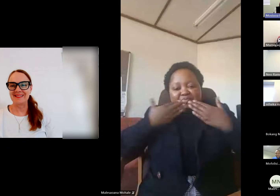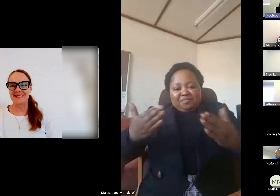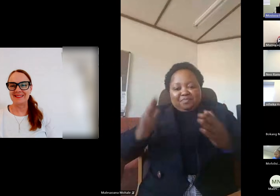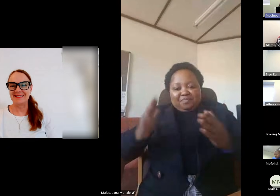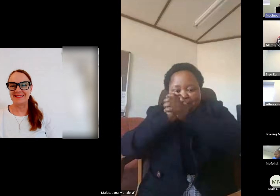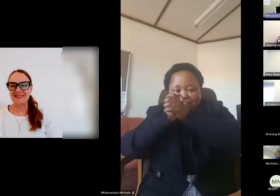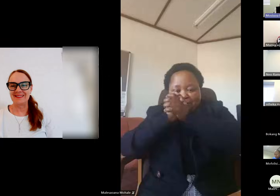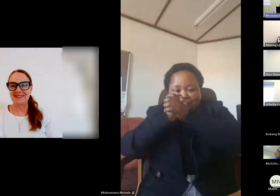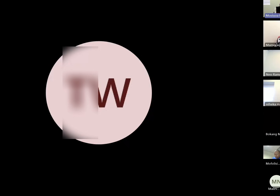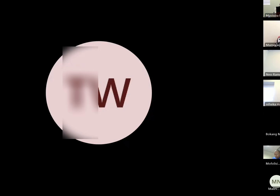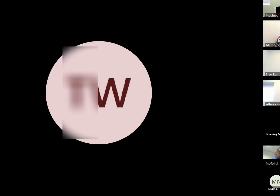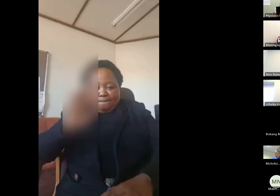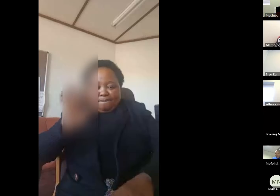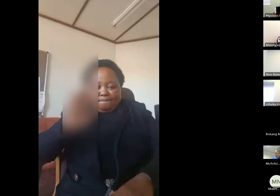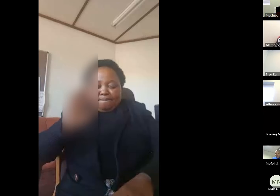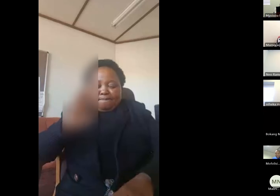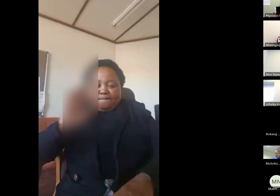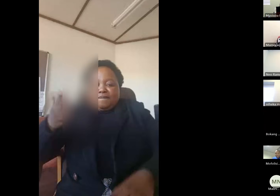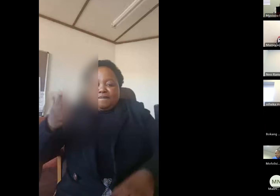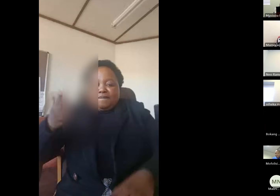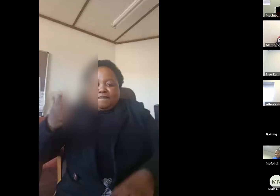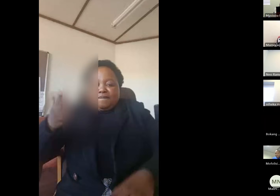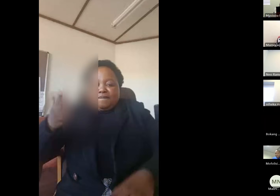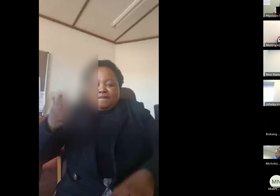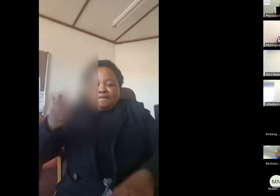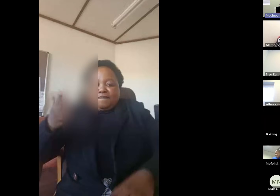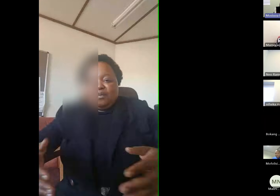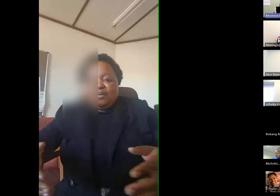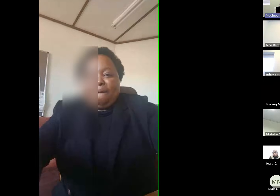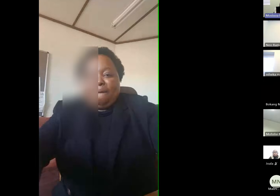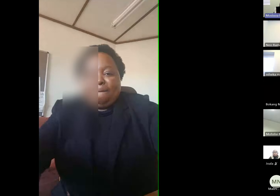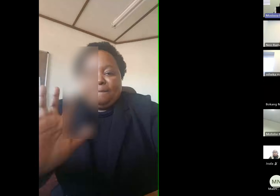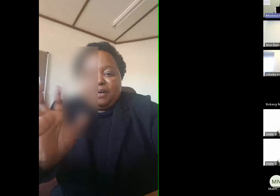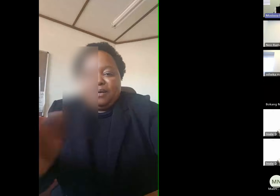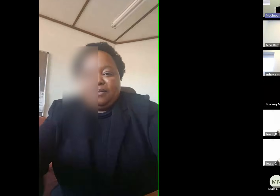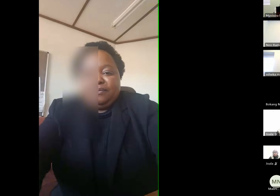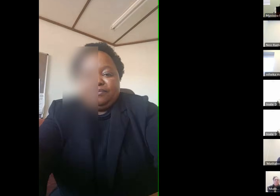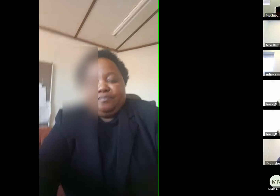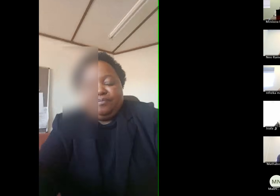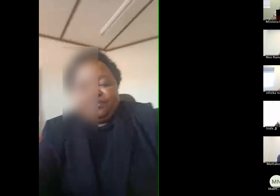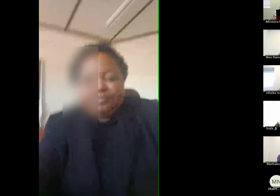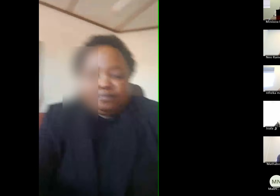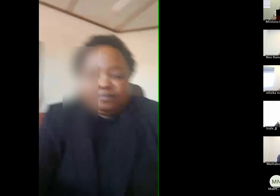Bye. Thank you. Bye. Thank you. Bye-bye. Bye.